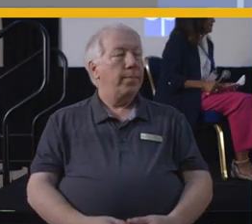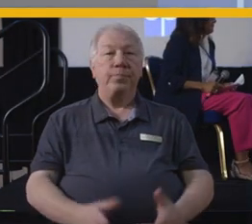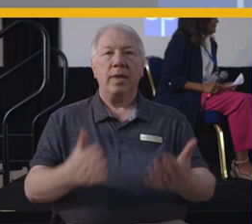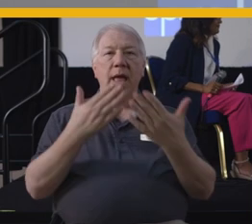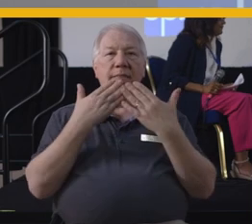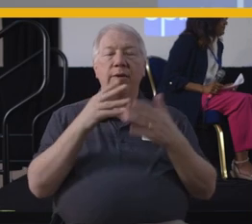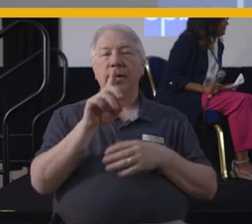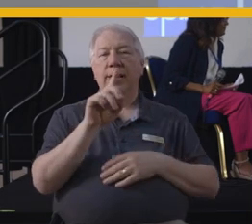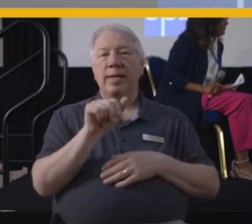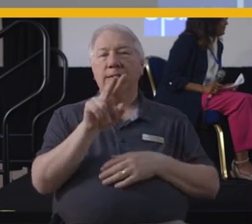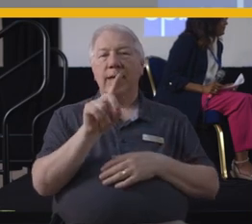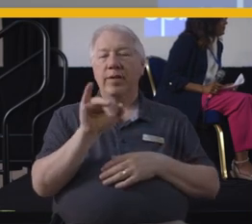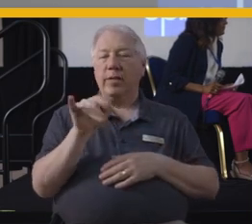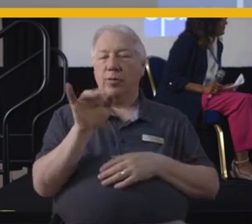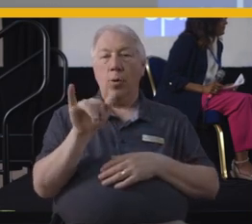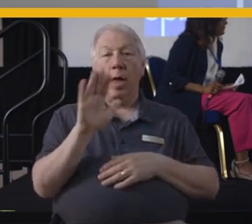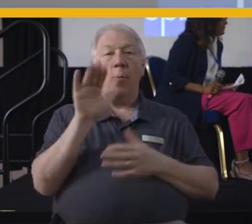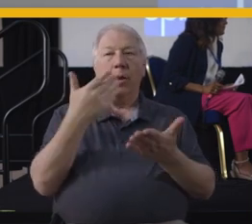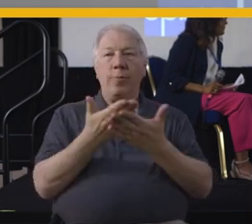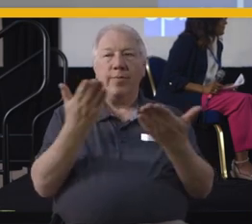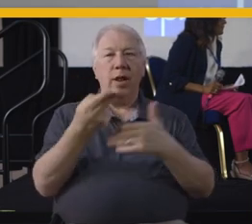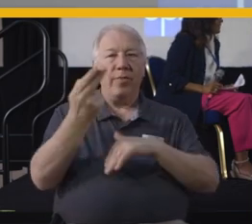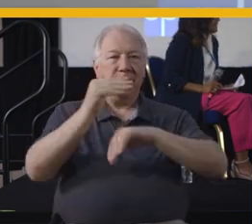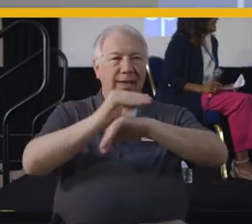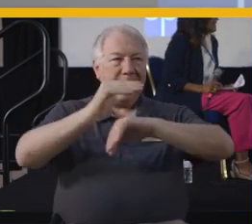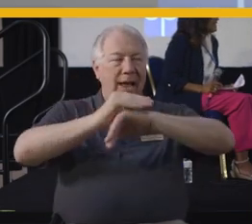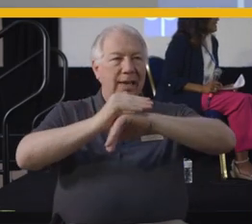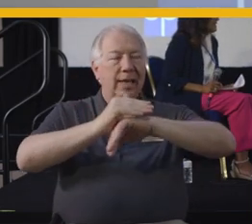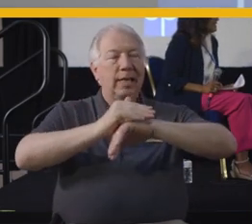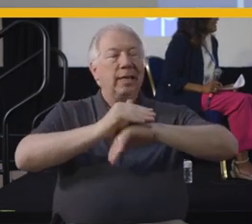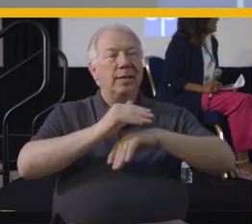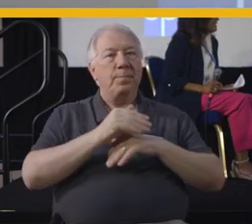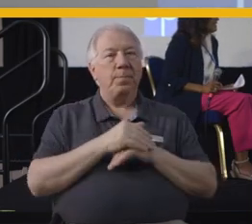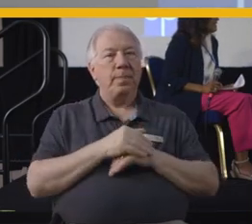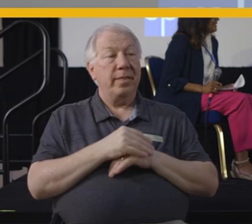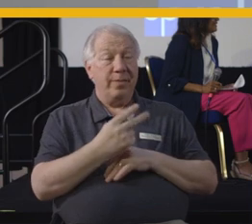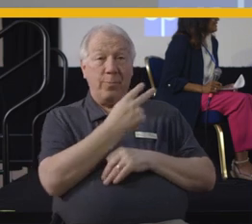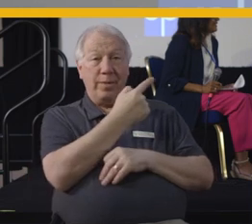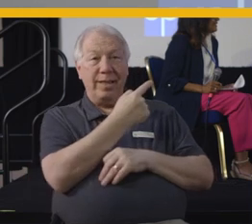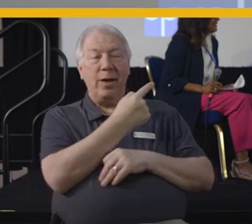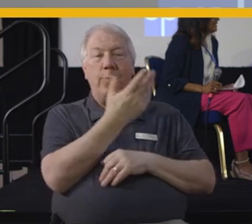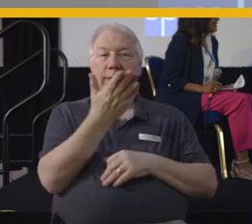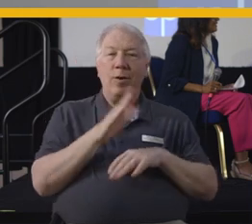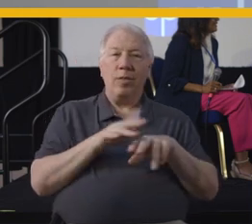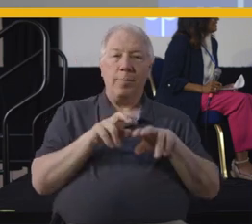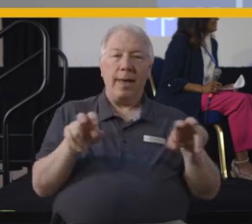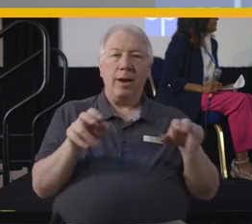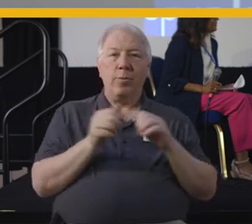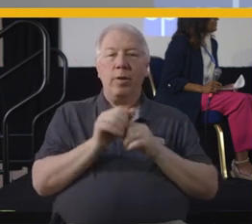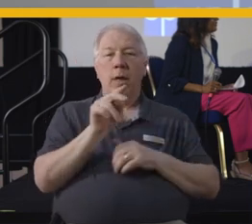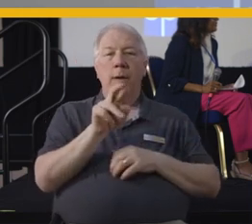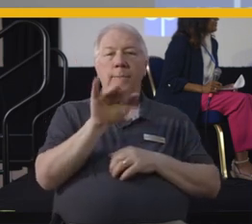By the way, David Joy is arriving here Thursday night, the novelist that you were watching, who will be on our panel with